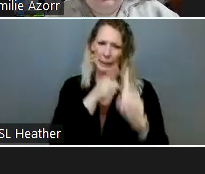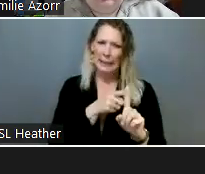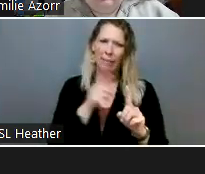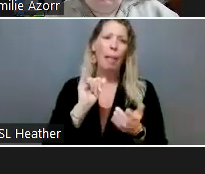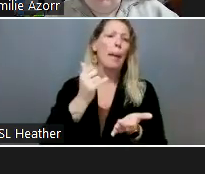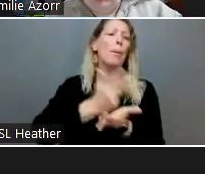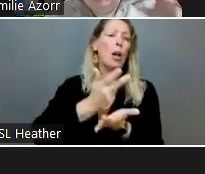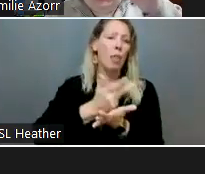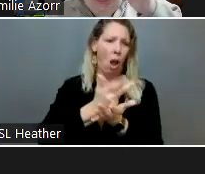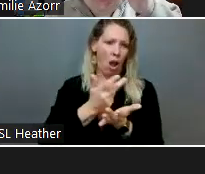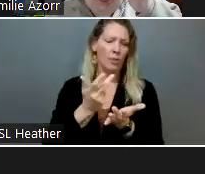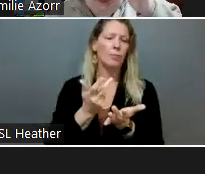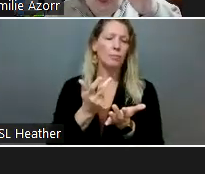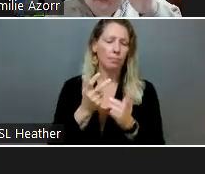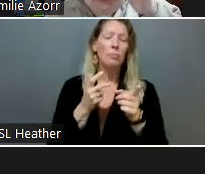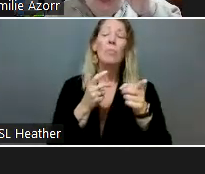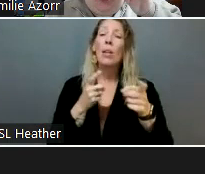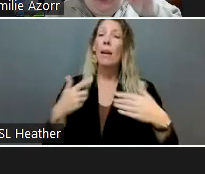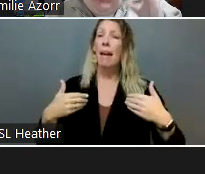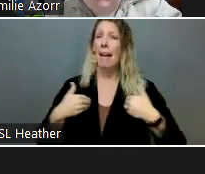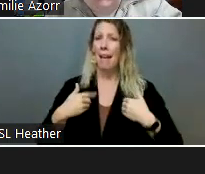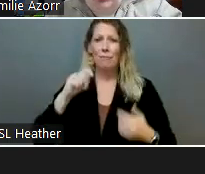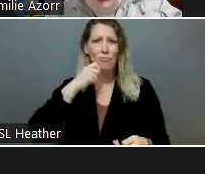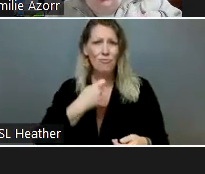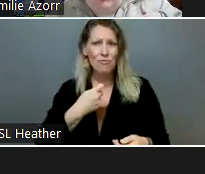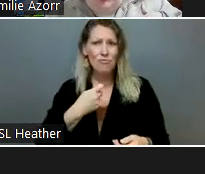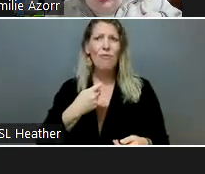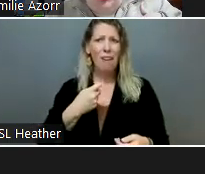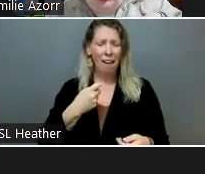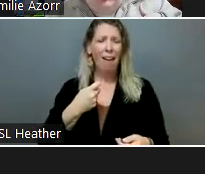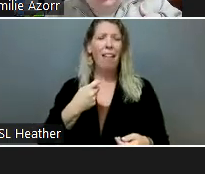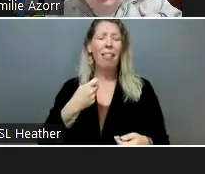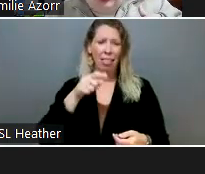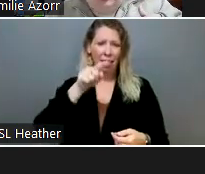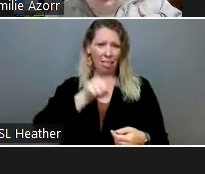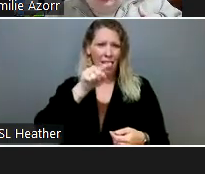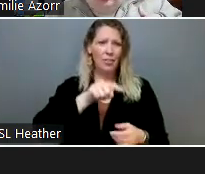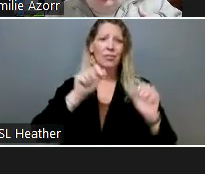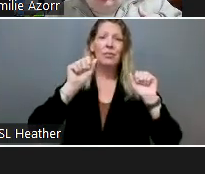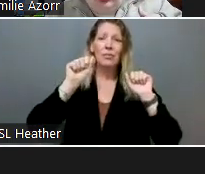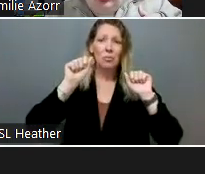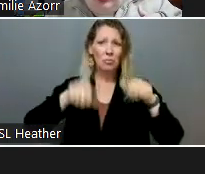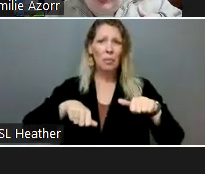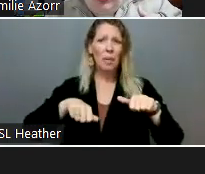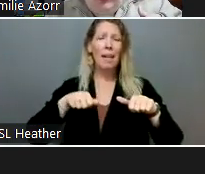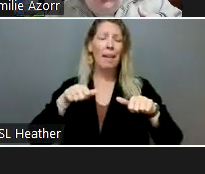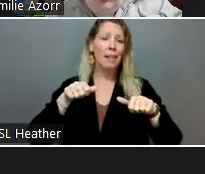lot. So it has really cool stuff like this where you can start